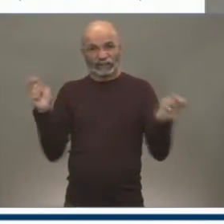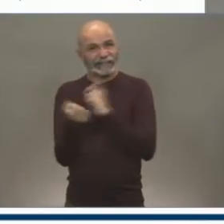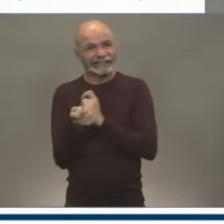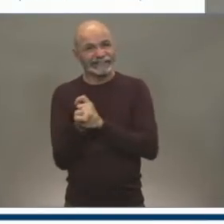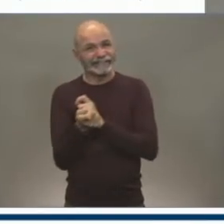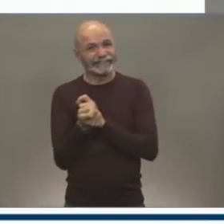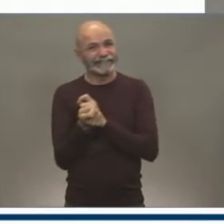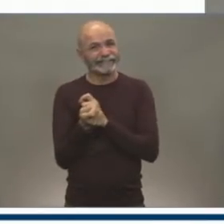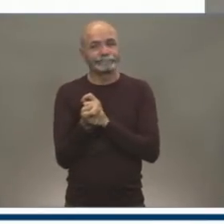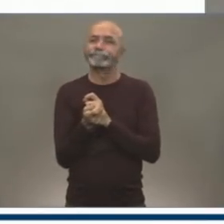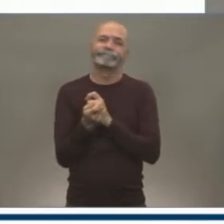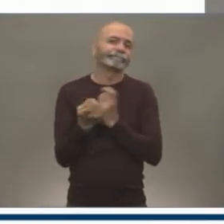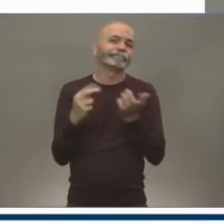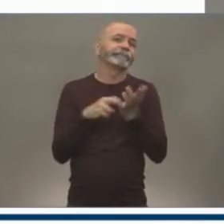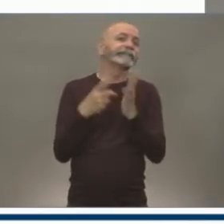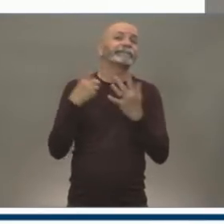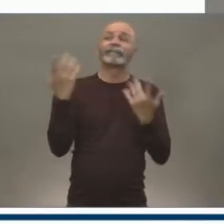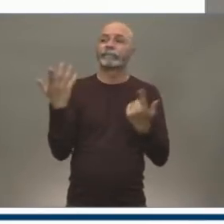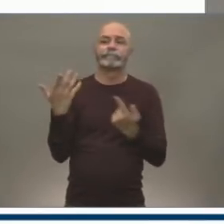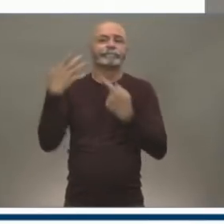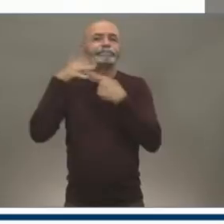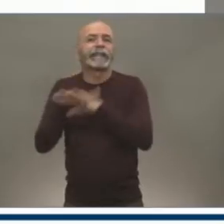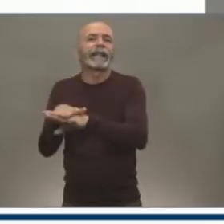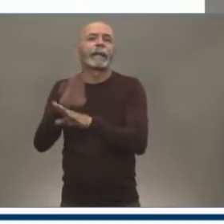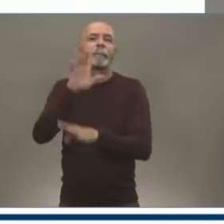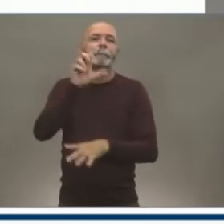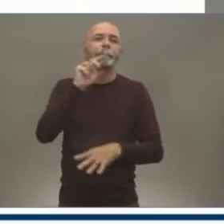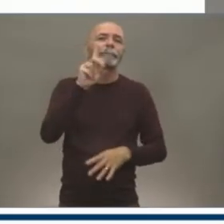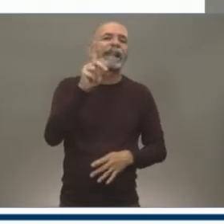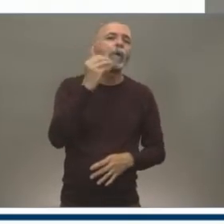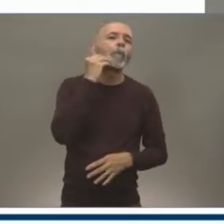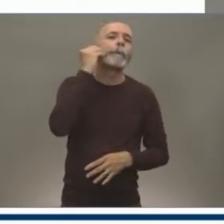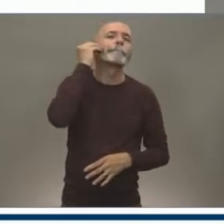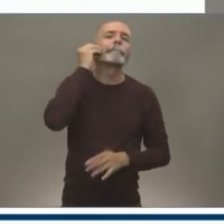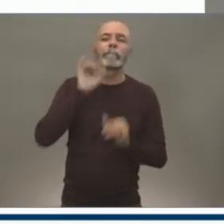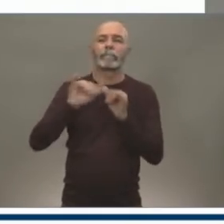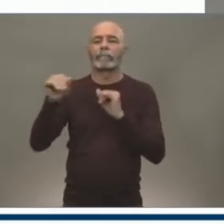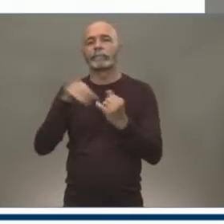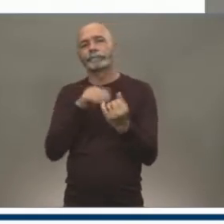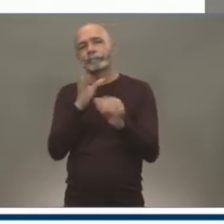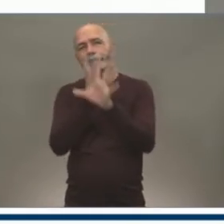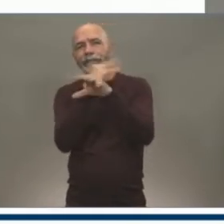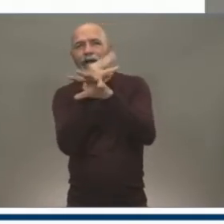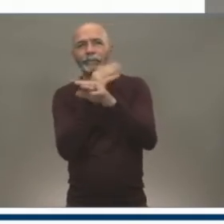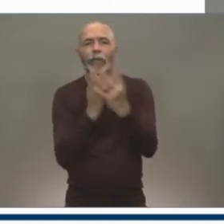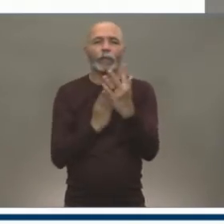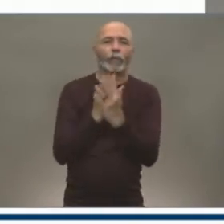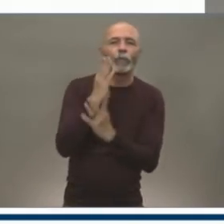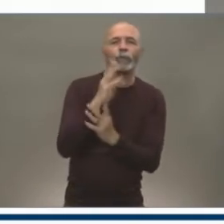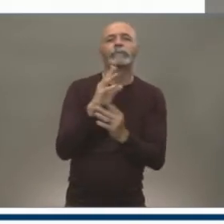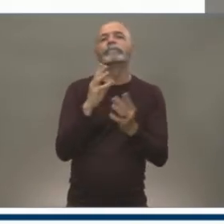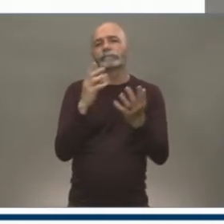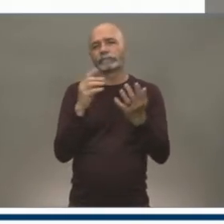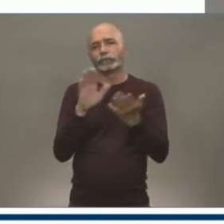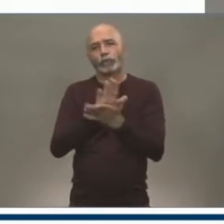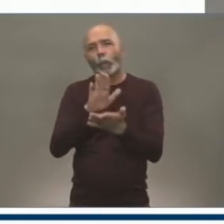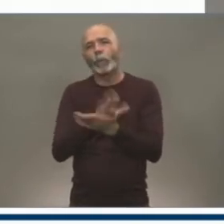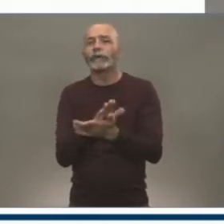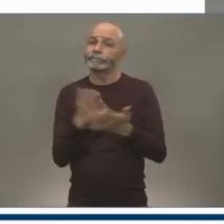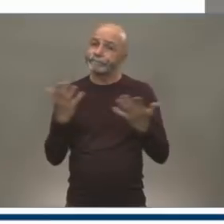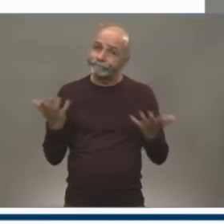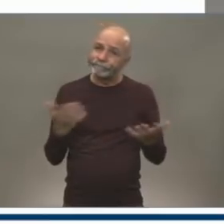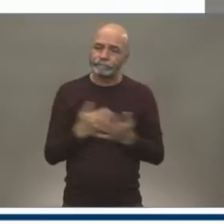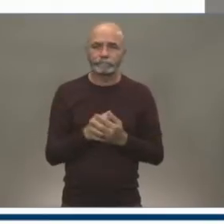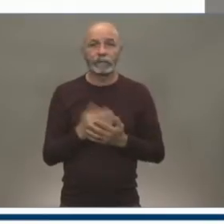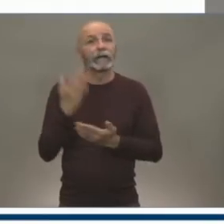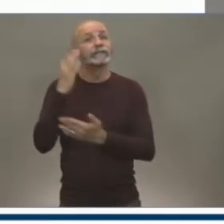home. The fact that we had some exposures in some schools, and the people that have been exposed